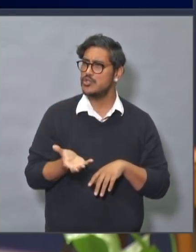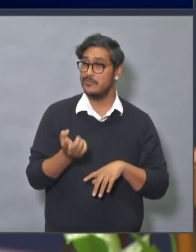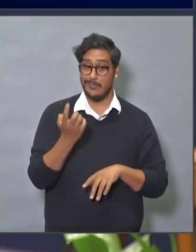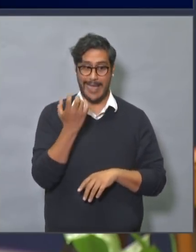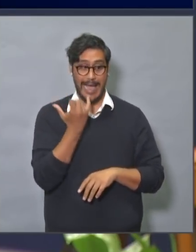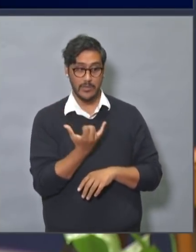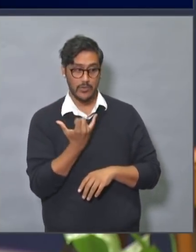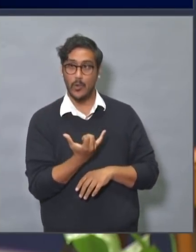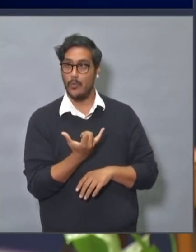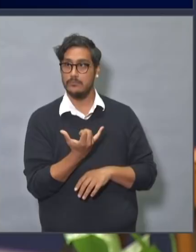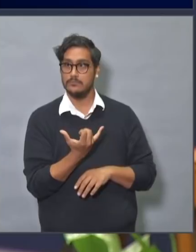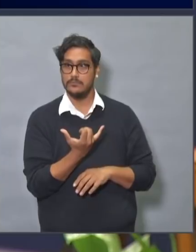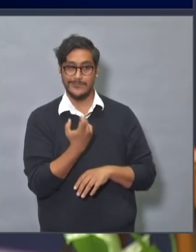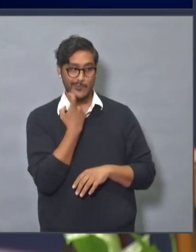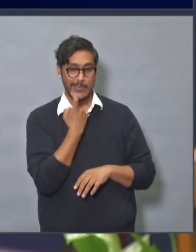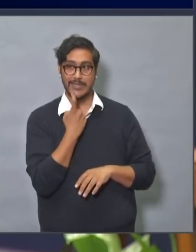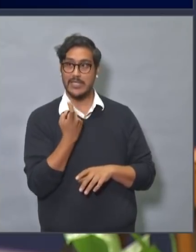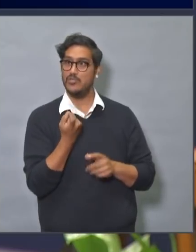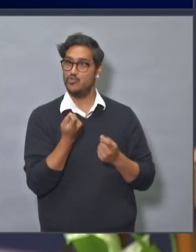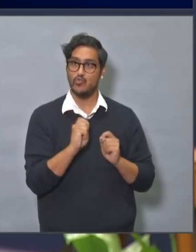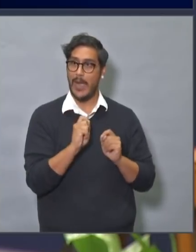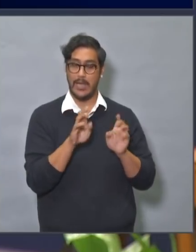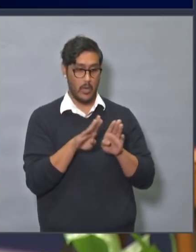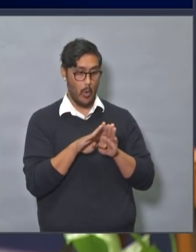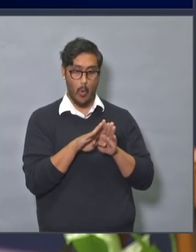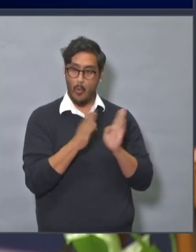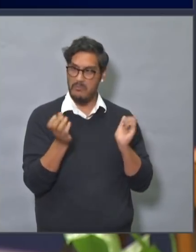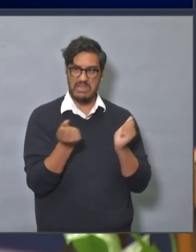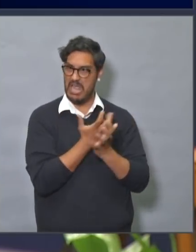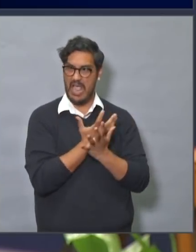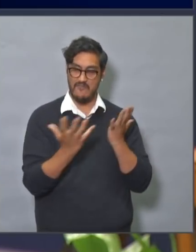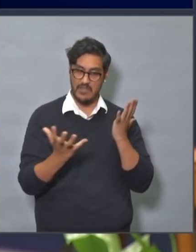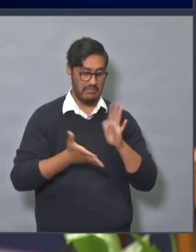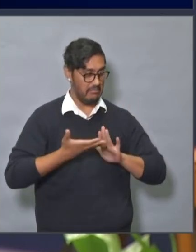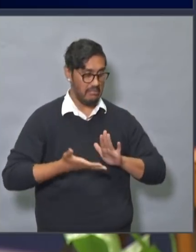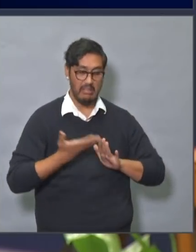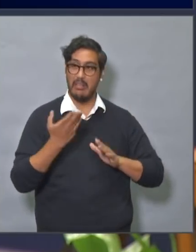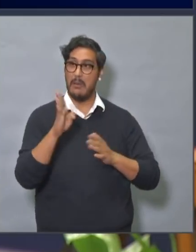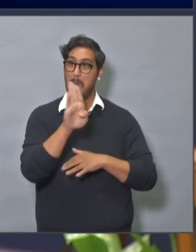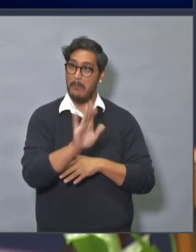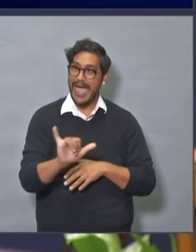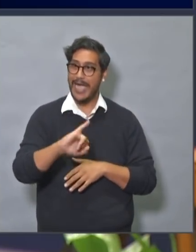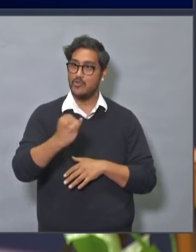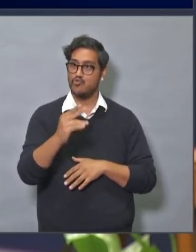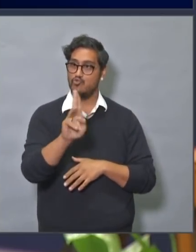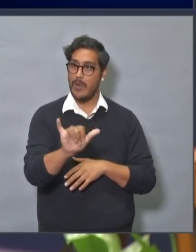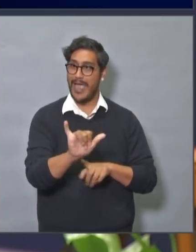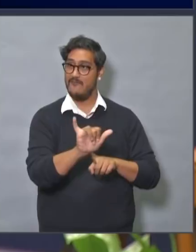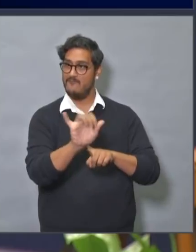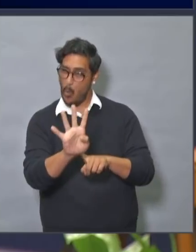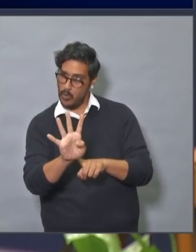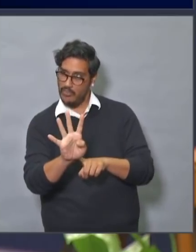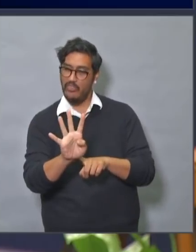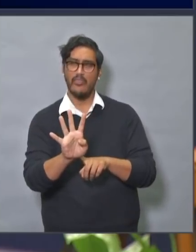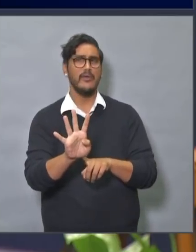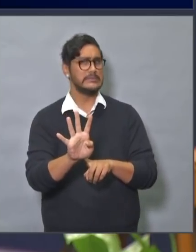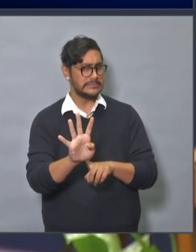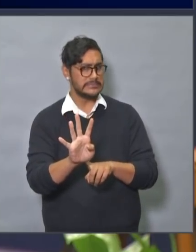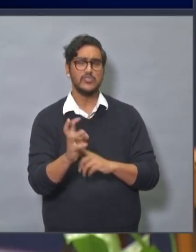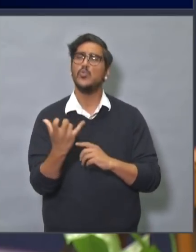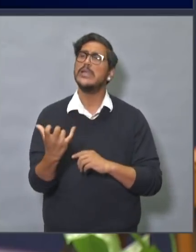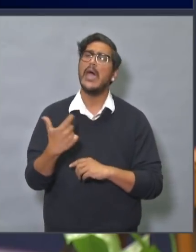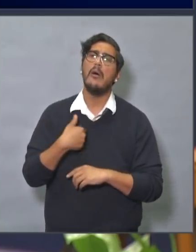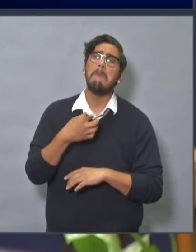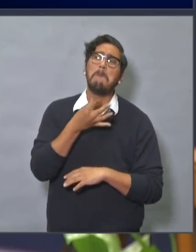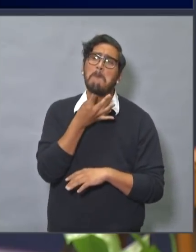things open up by July 4th. So I thought I would ask again, directed toward you, do you think